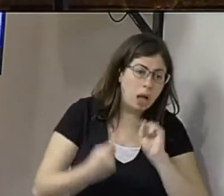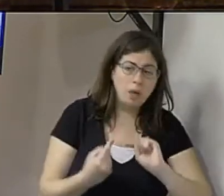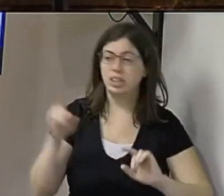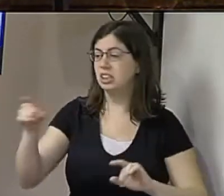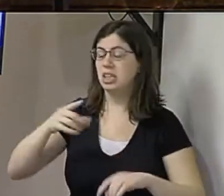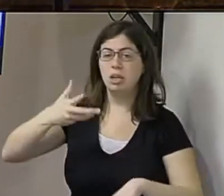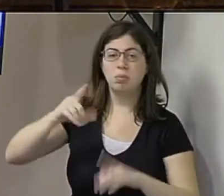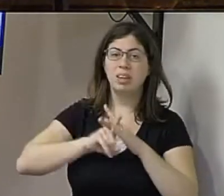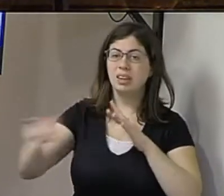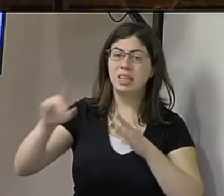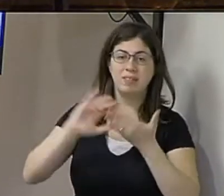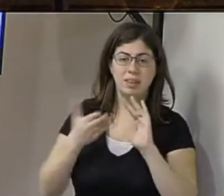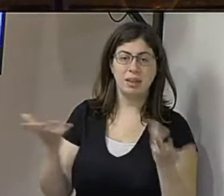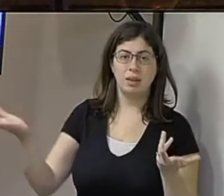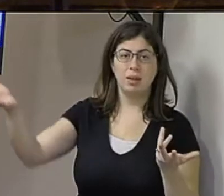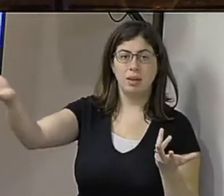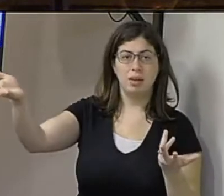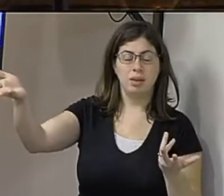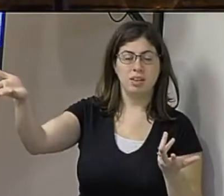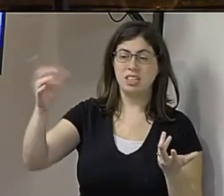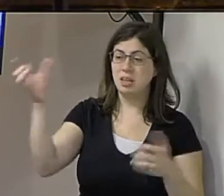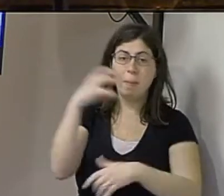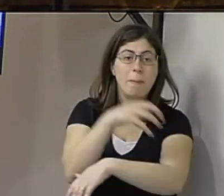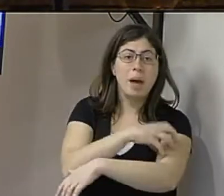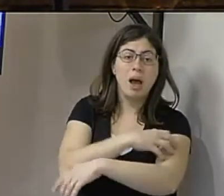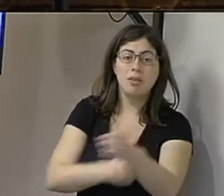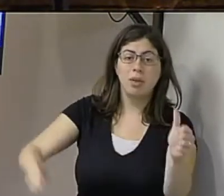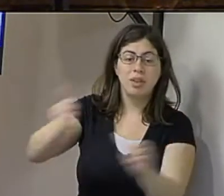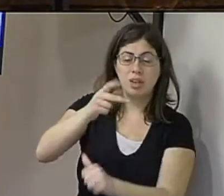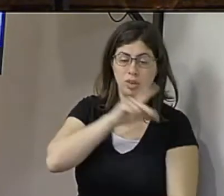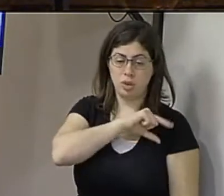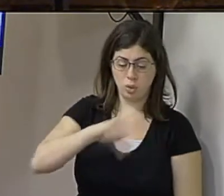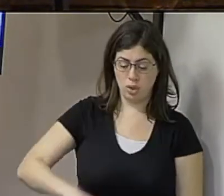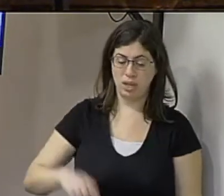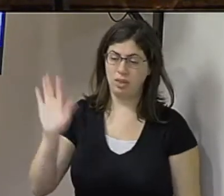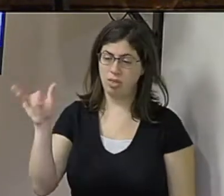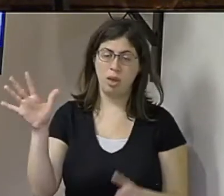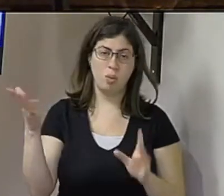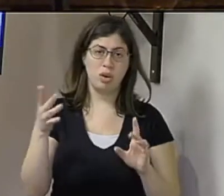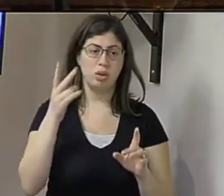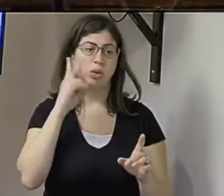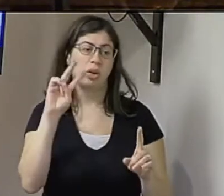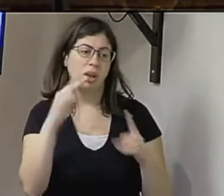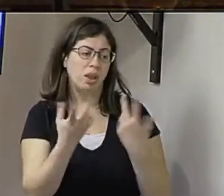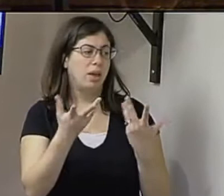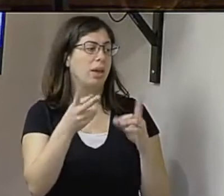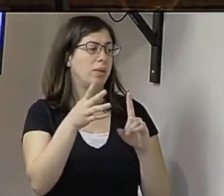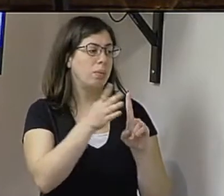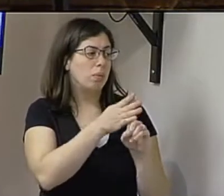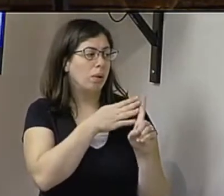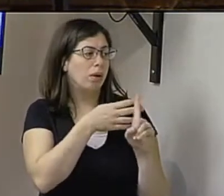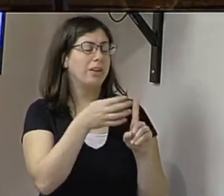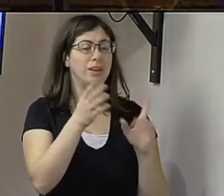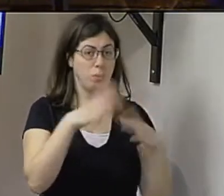gets banished, right? She's in this position of power and authority. Queens in Persia were seen as these kind of manipulative. They were very important because they had this